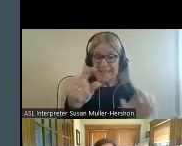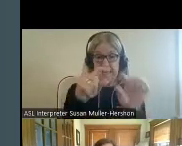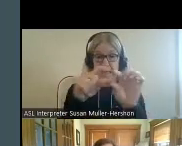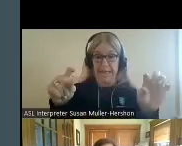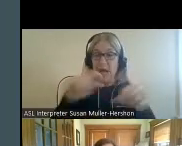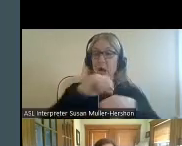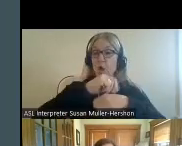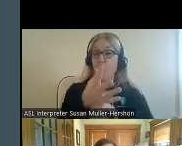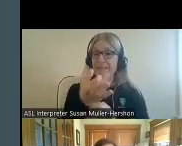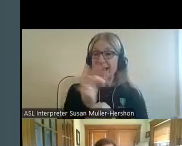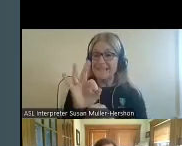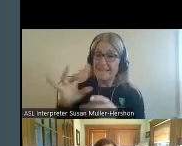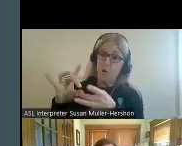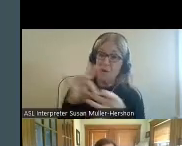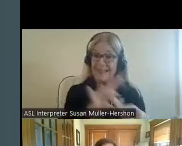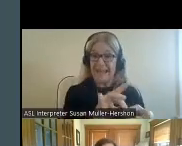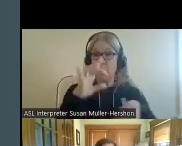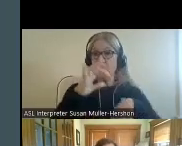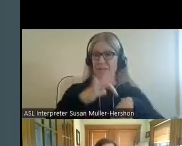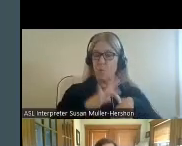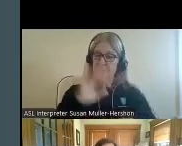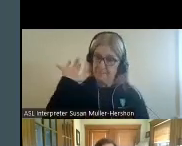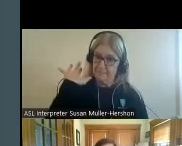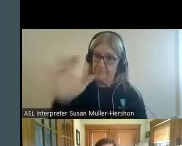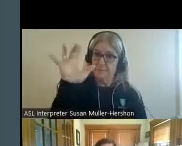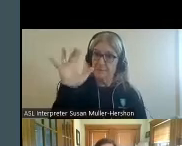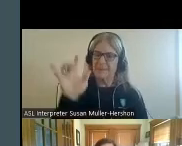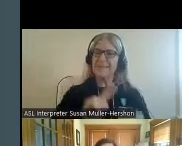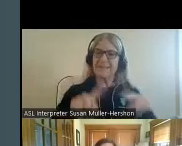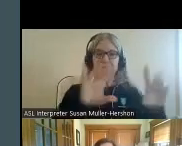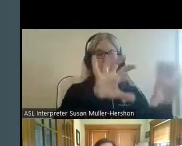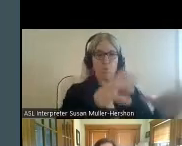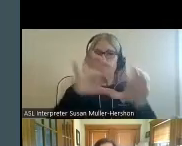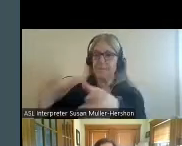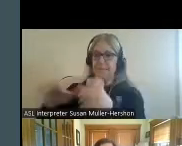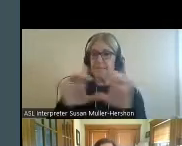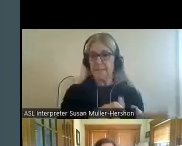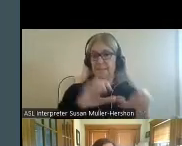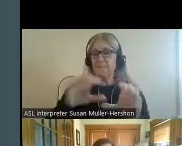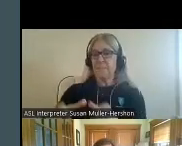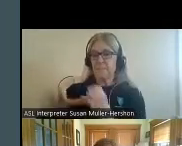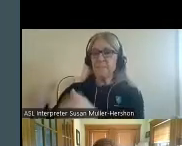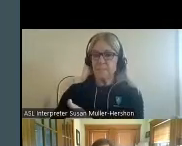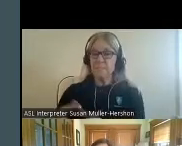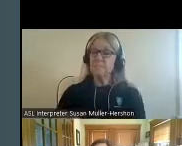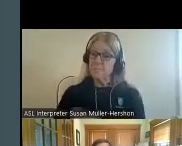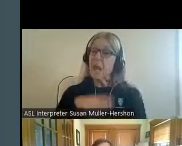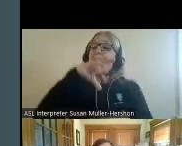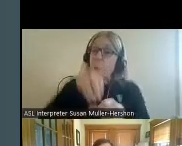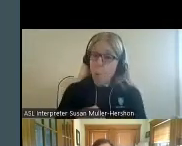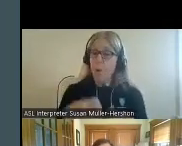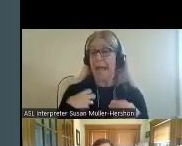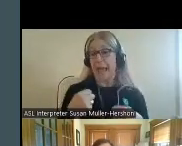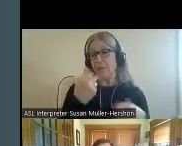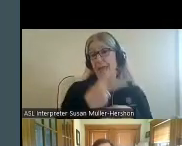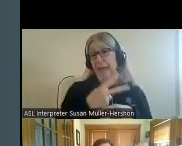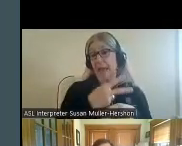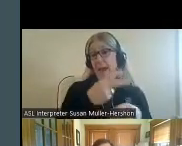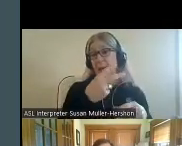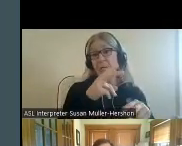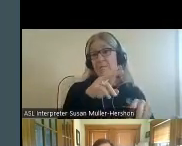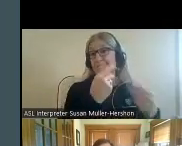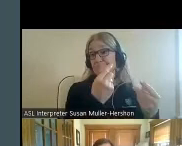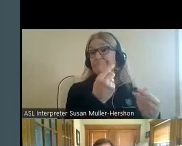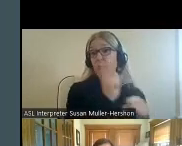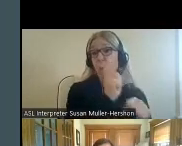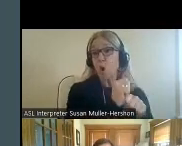related resources, and you can see some subsections for different populations. including healthcare providers, but also